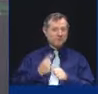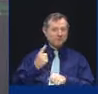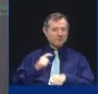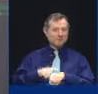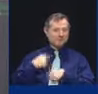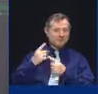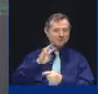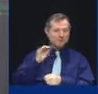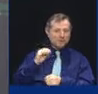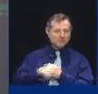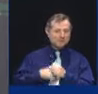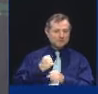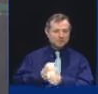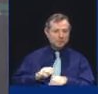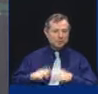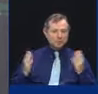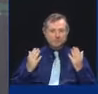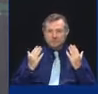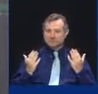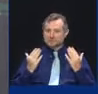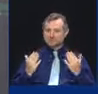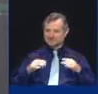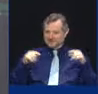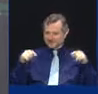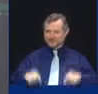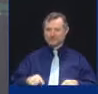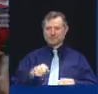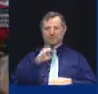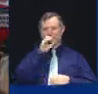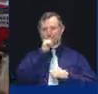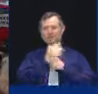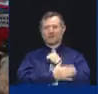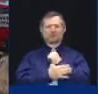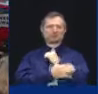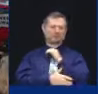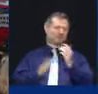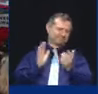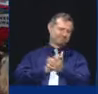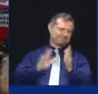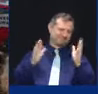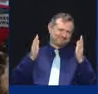it's right here in Orange. Let's give it a big round of applause.